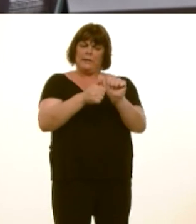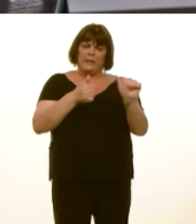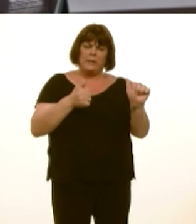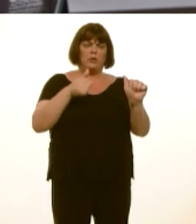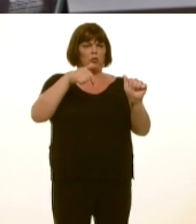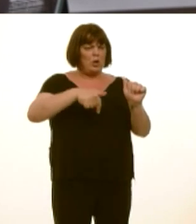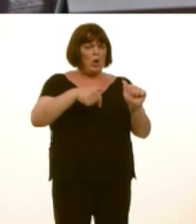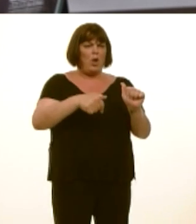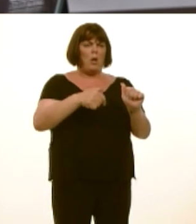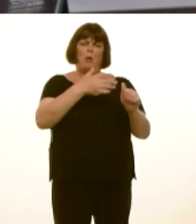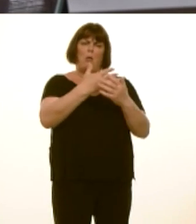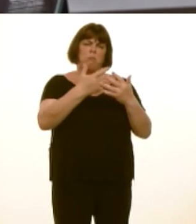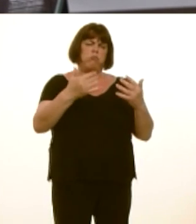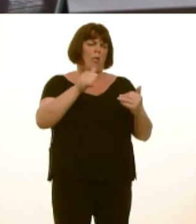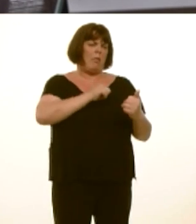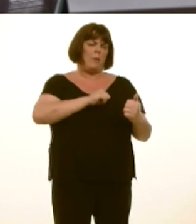thousands of people.